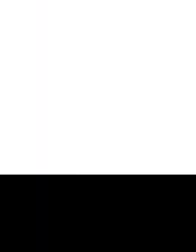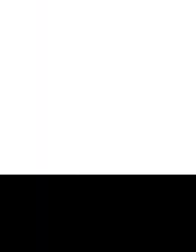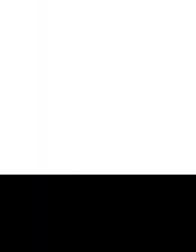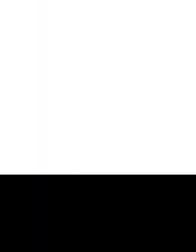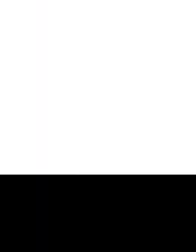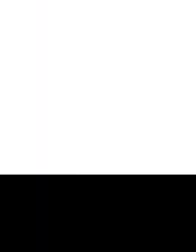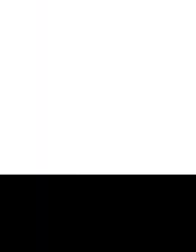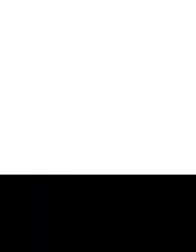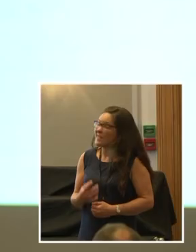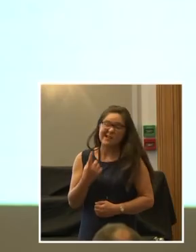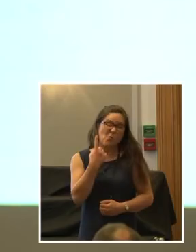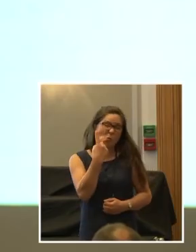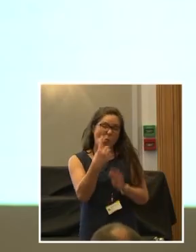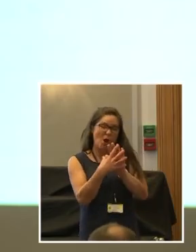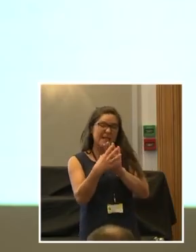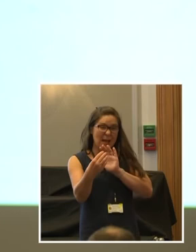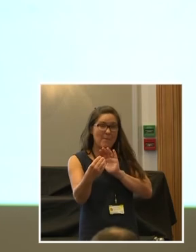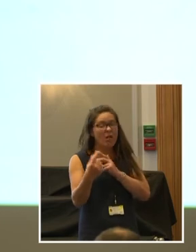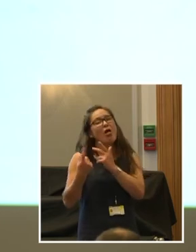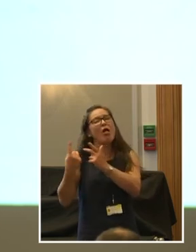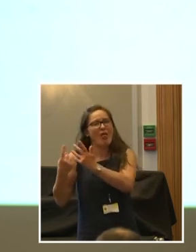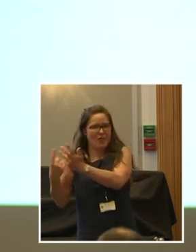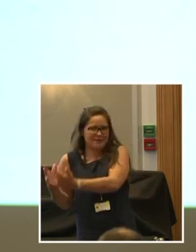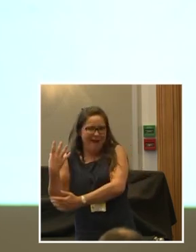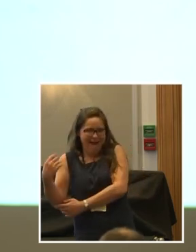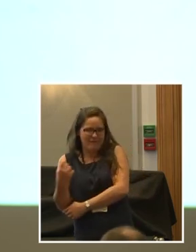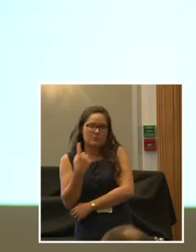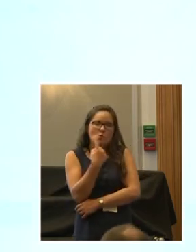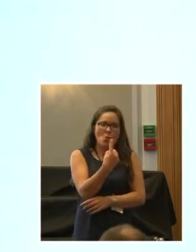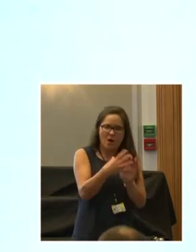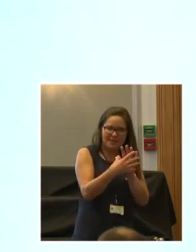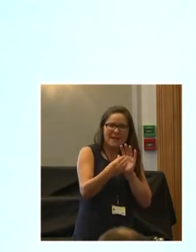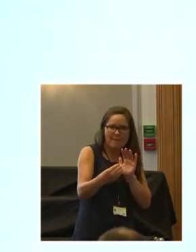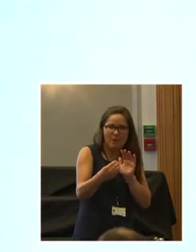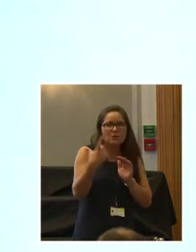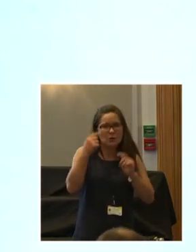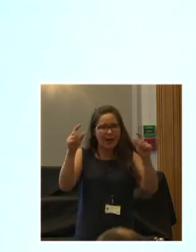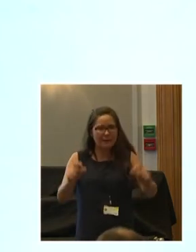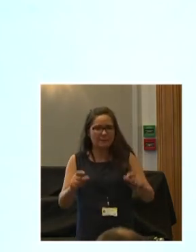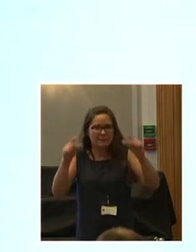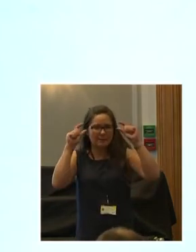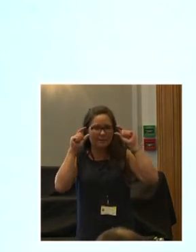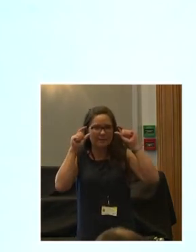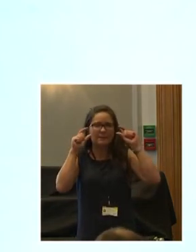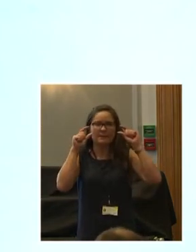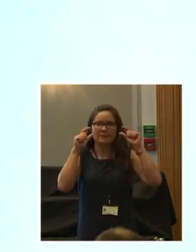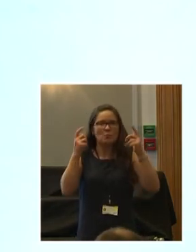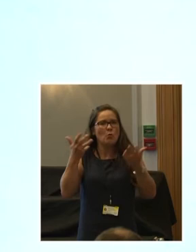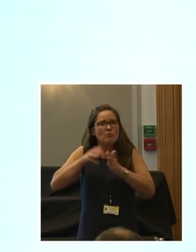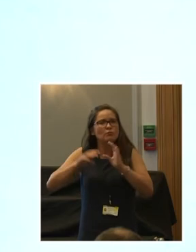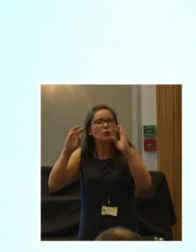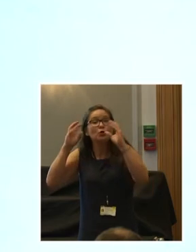That's just one example. Others do exist. It's got to be independent. But it's amazing wearables are coming out. These are glasses based on the Google